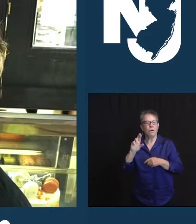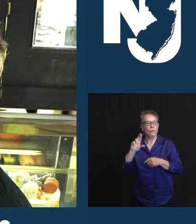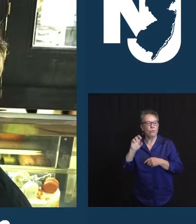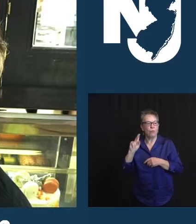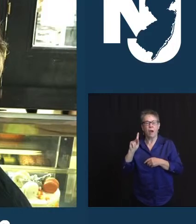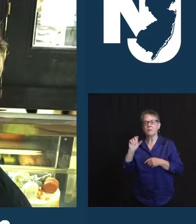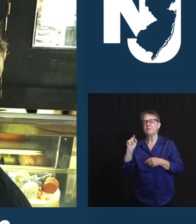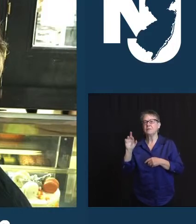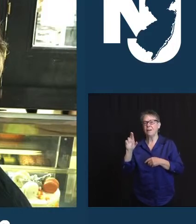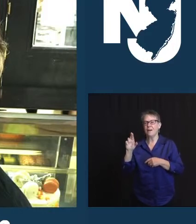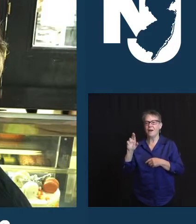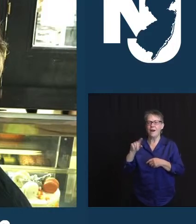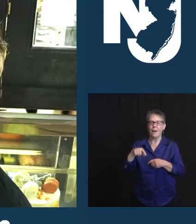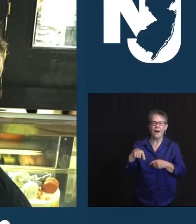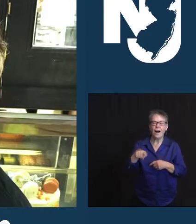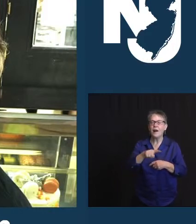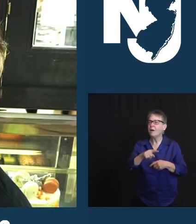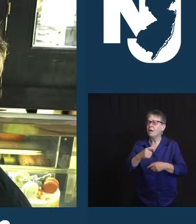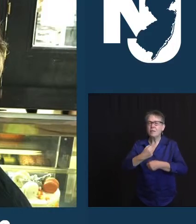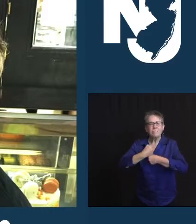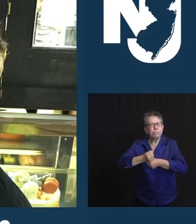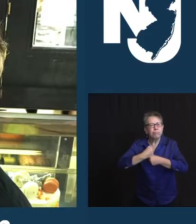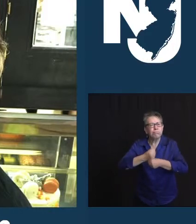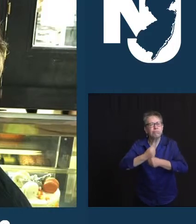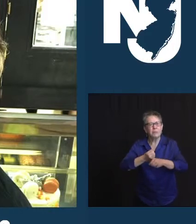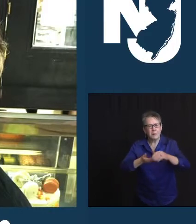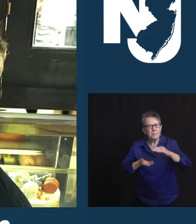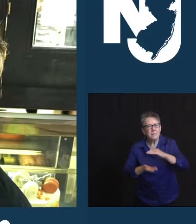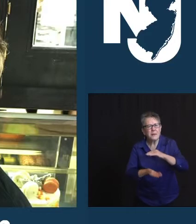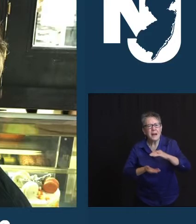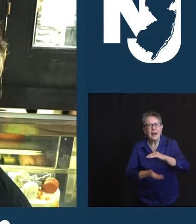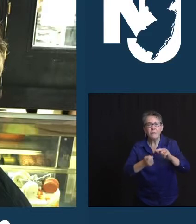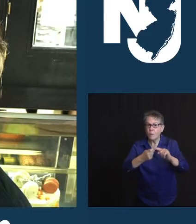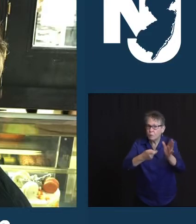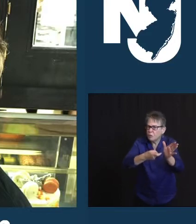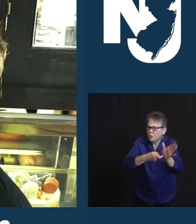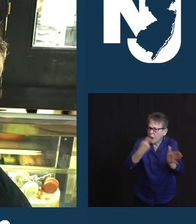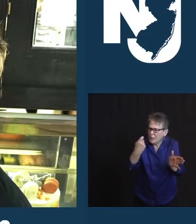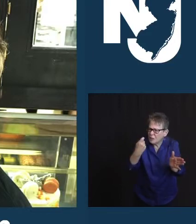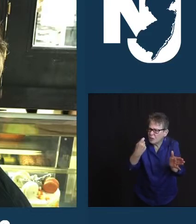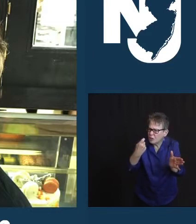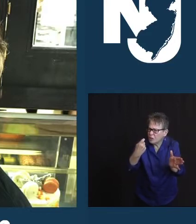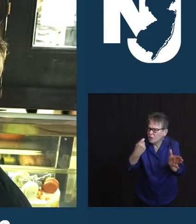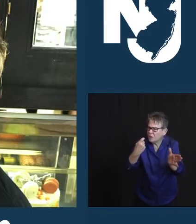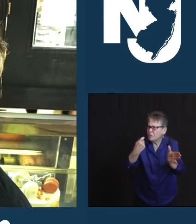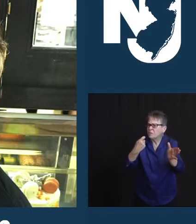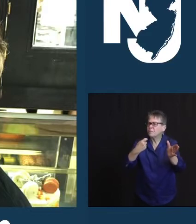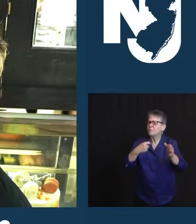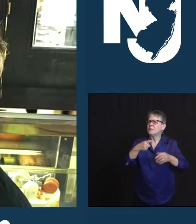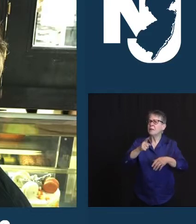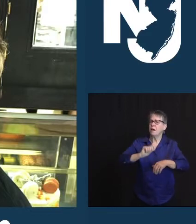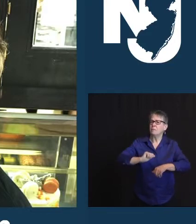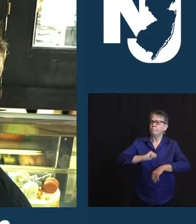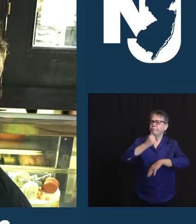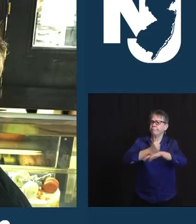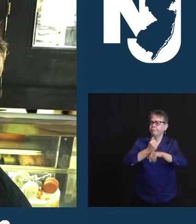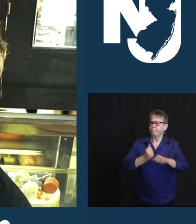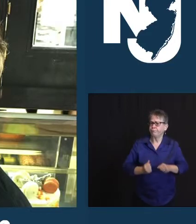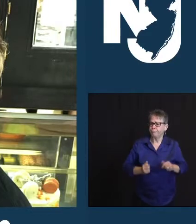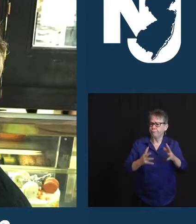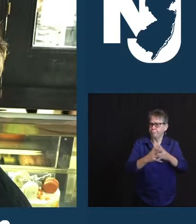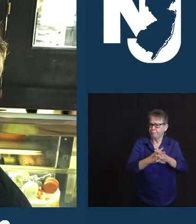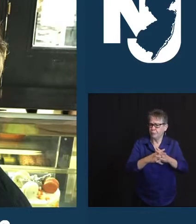attitude. Confections of a Rock Star opened in 2012 when Kimmy and her partner Lisa combined their 2 passions, music